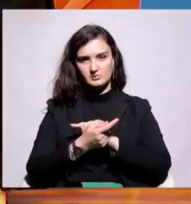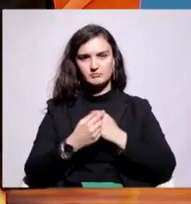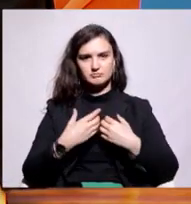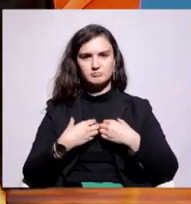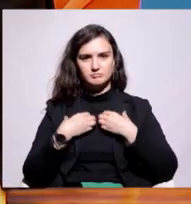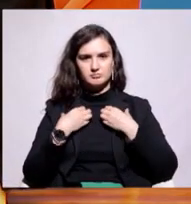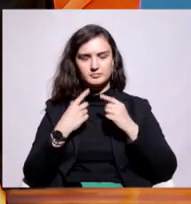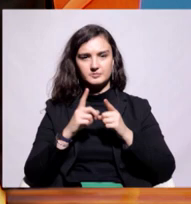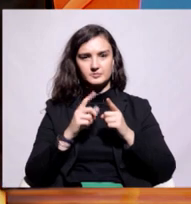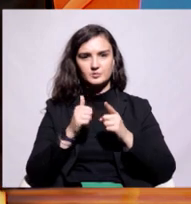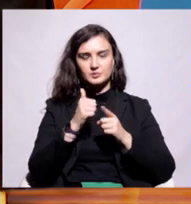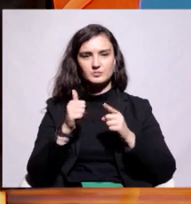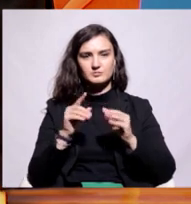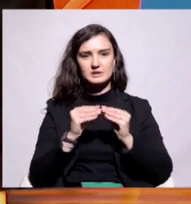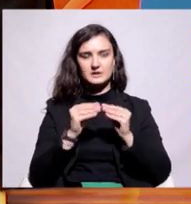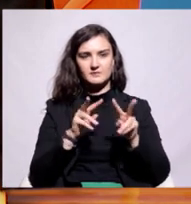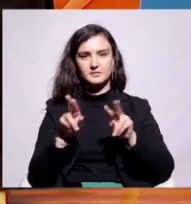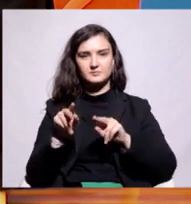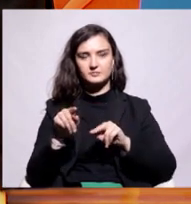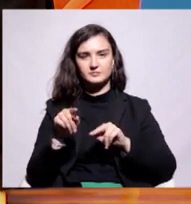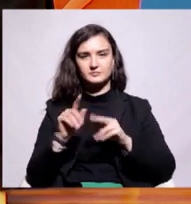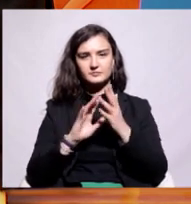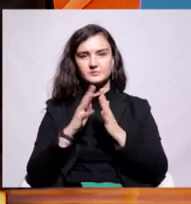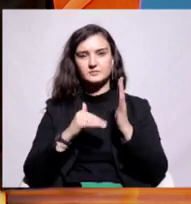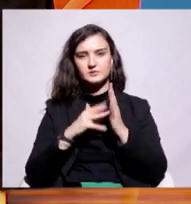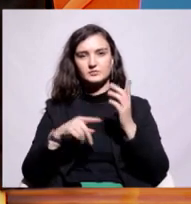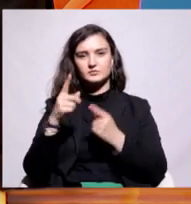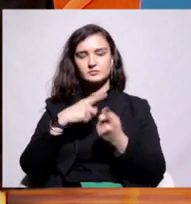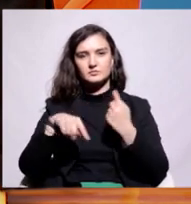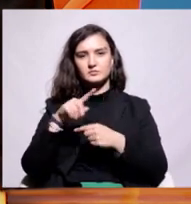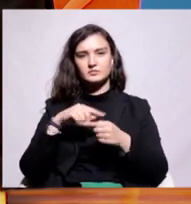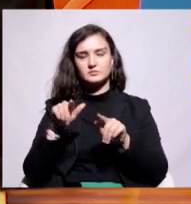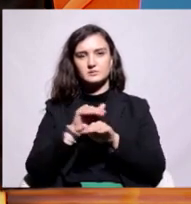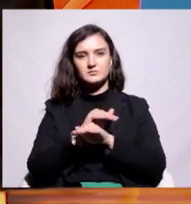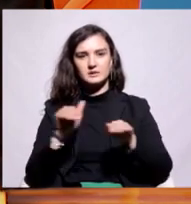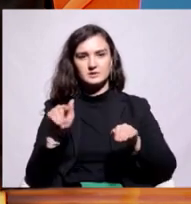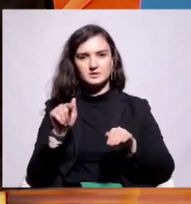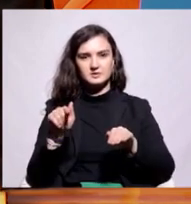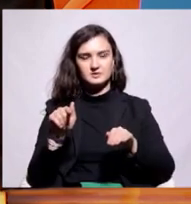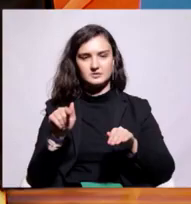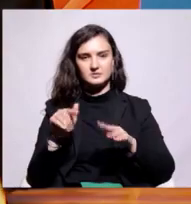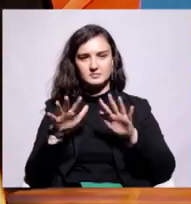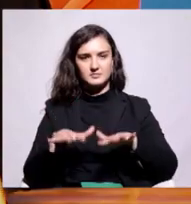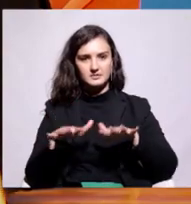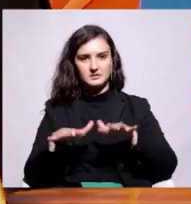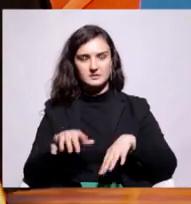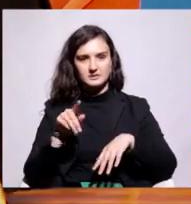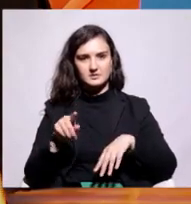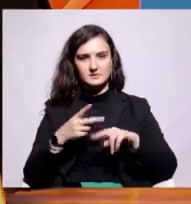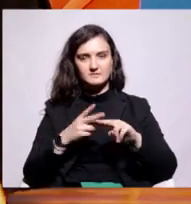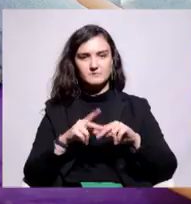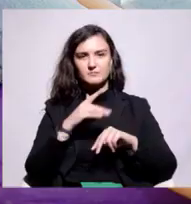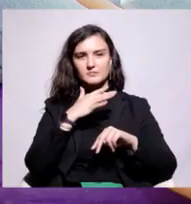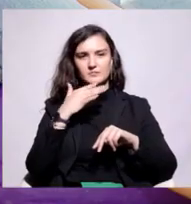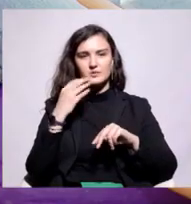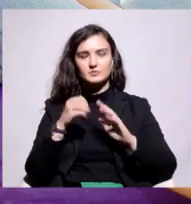dramatically. So while Rip stays the same, the village goes from being a quiet, idyllic place to a much